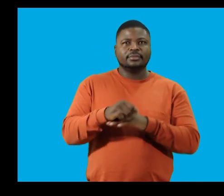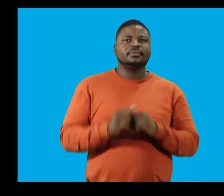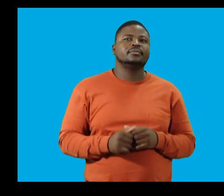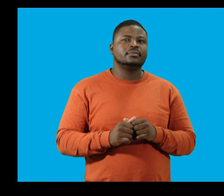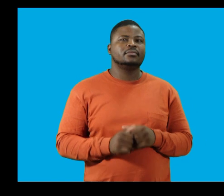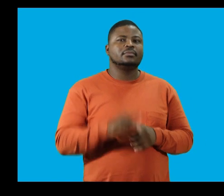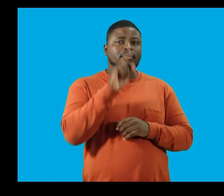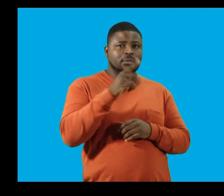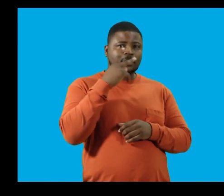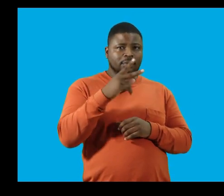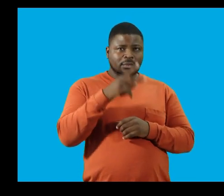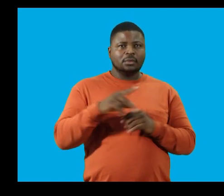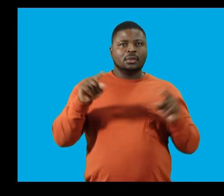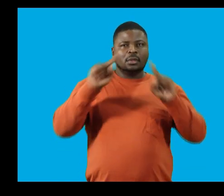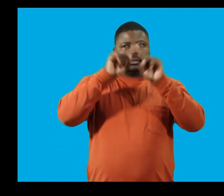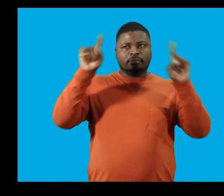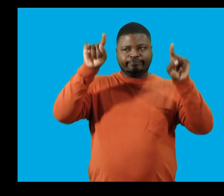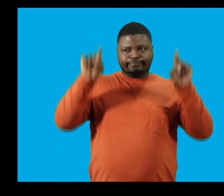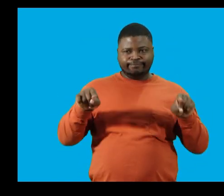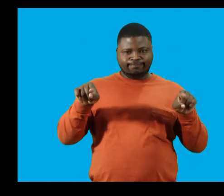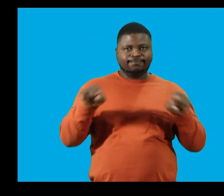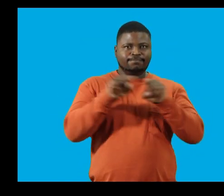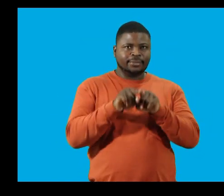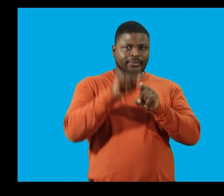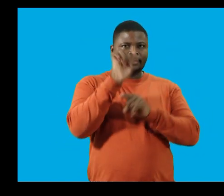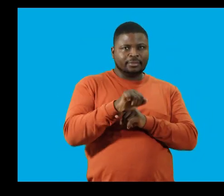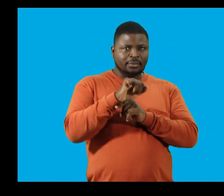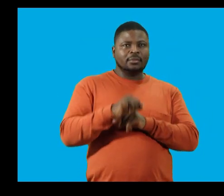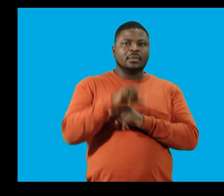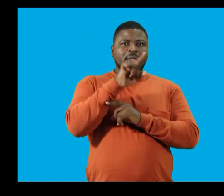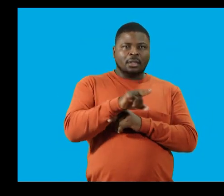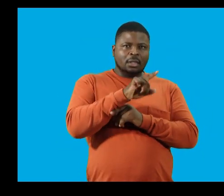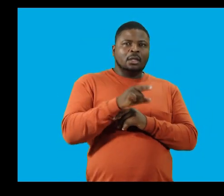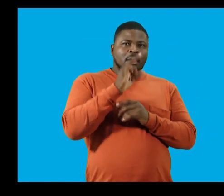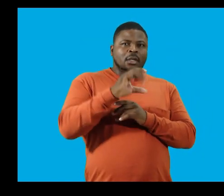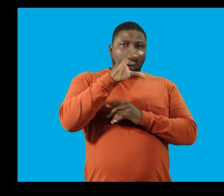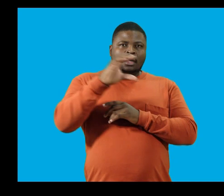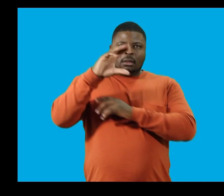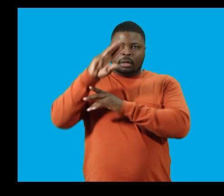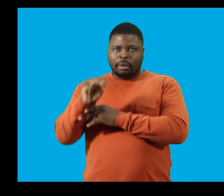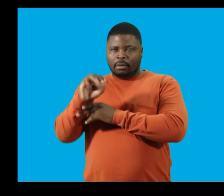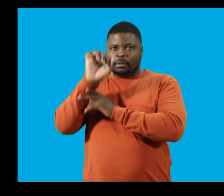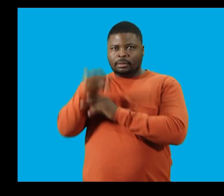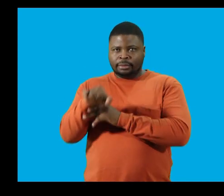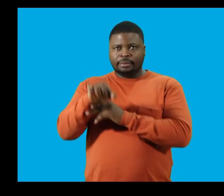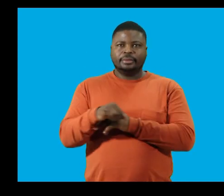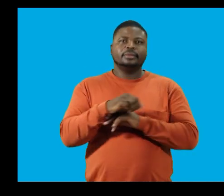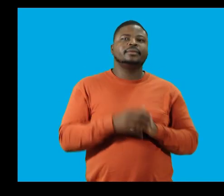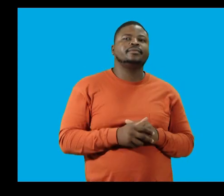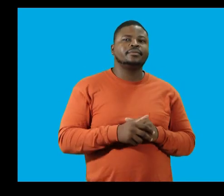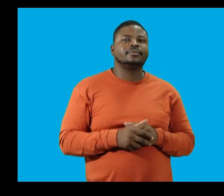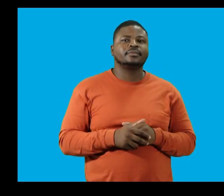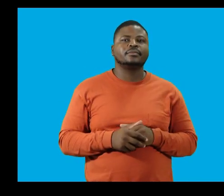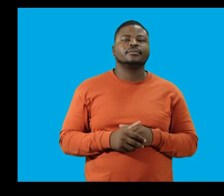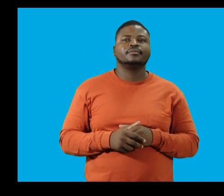given? We can see this is a rectangle. The units is given in centimeters.